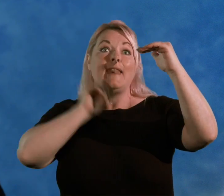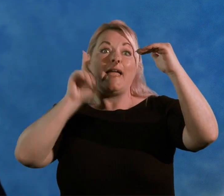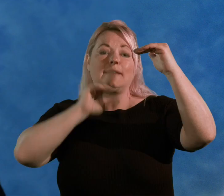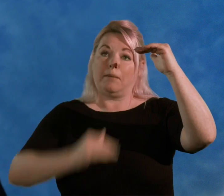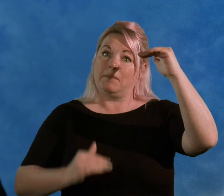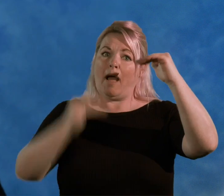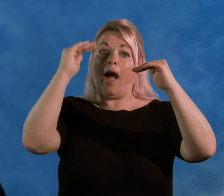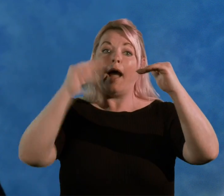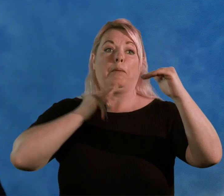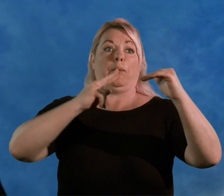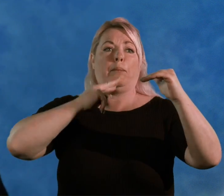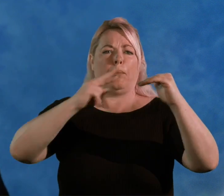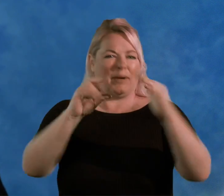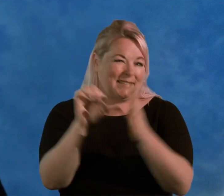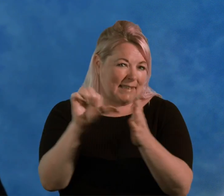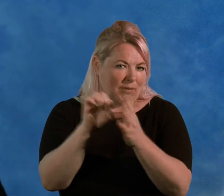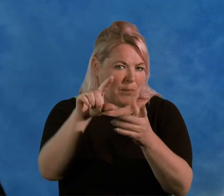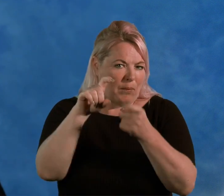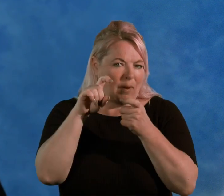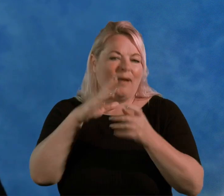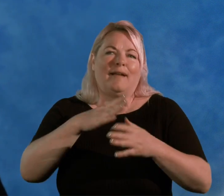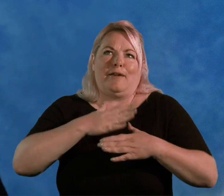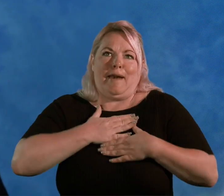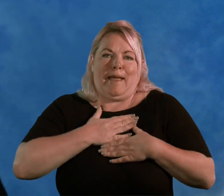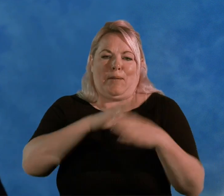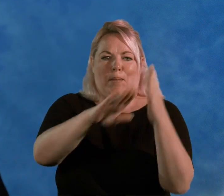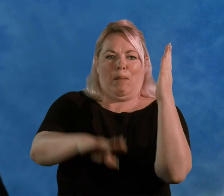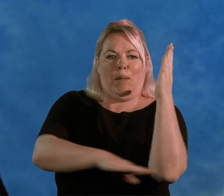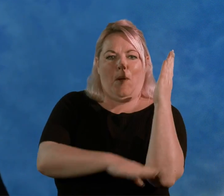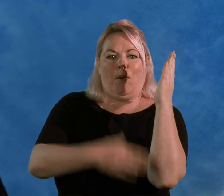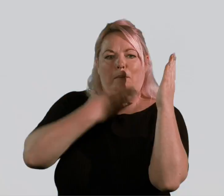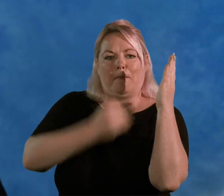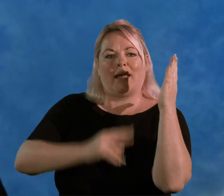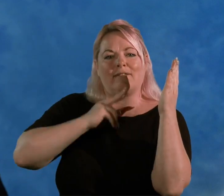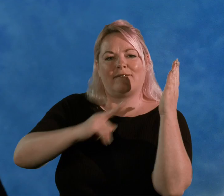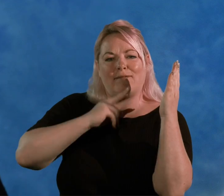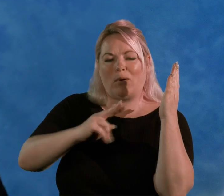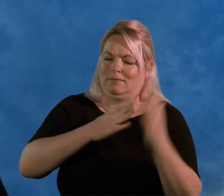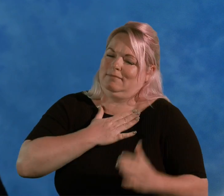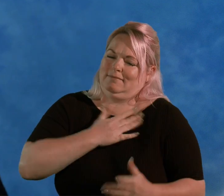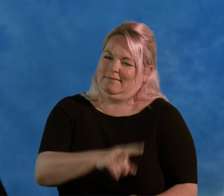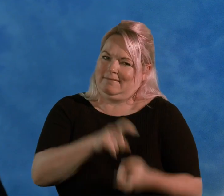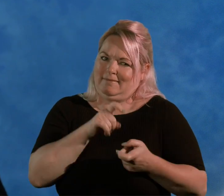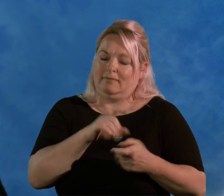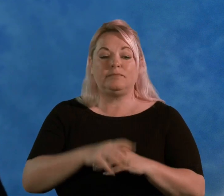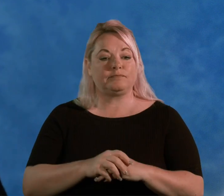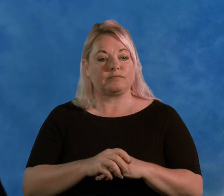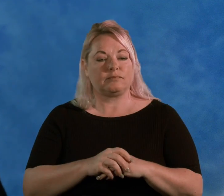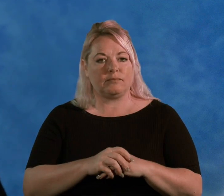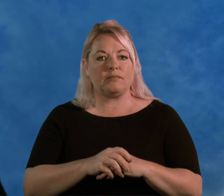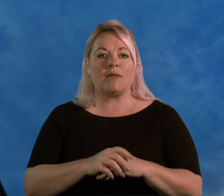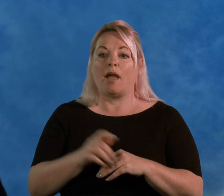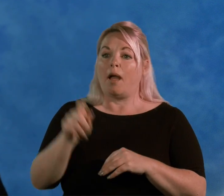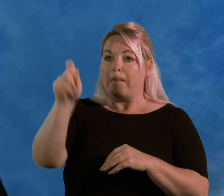high-speaking lady is difficult, but I love a low-speaking gentleman. But I can